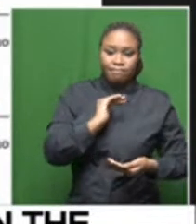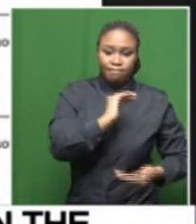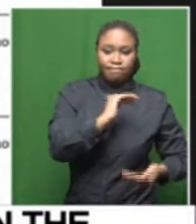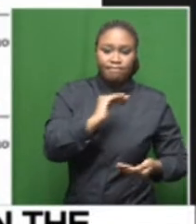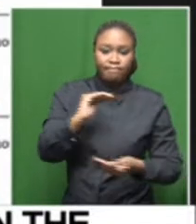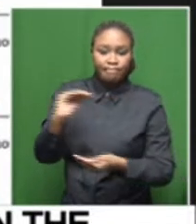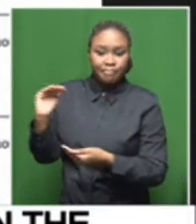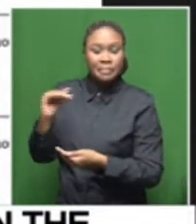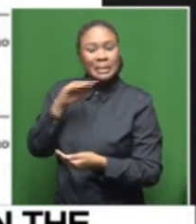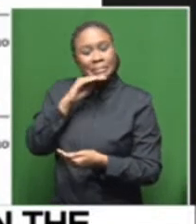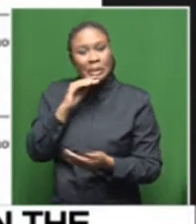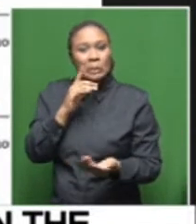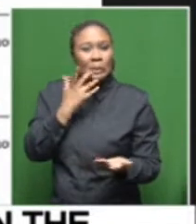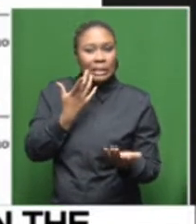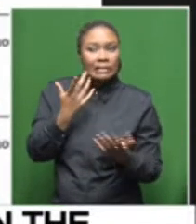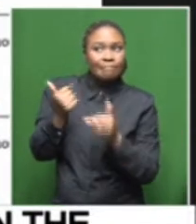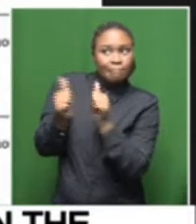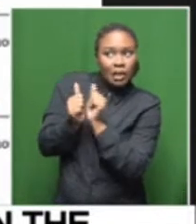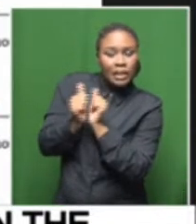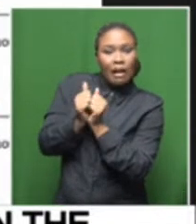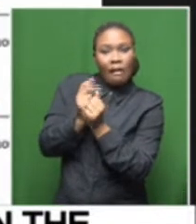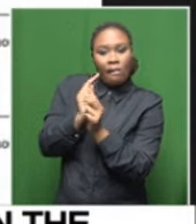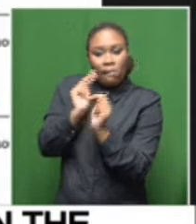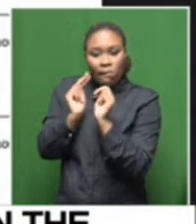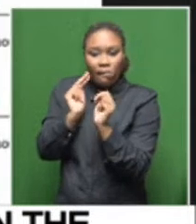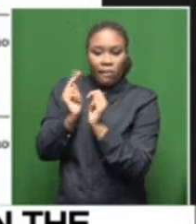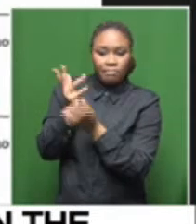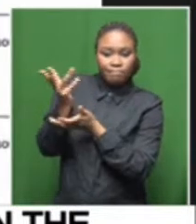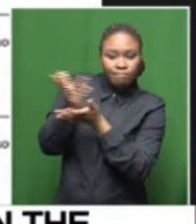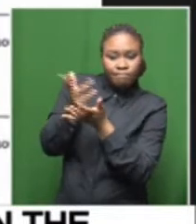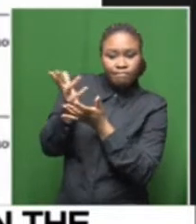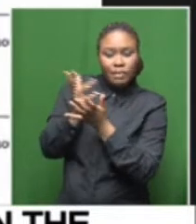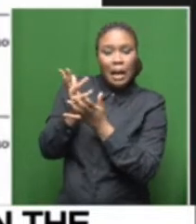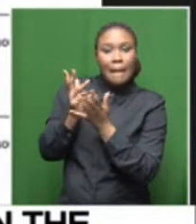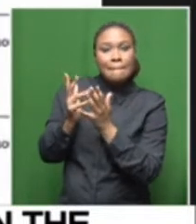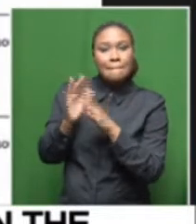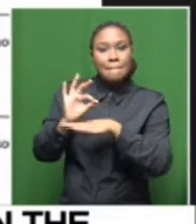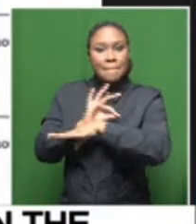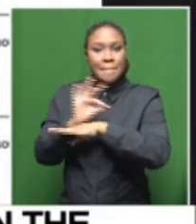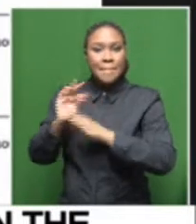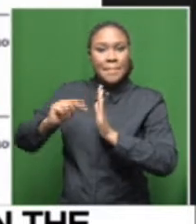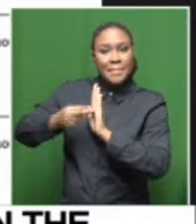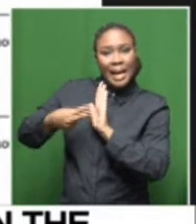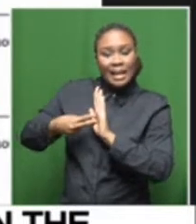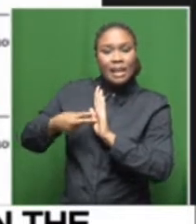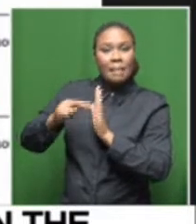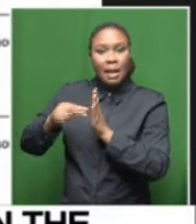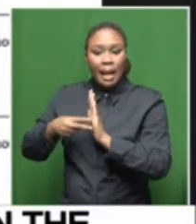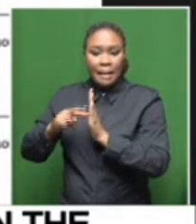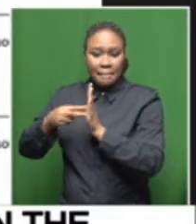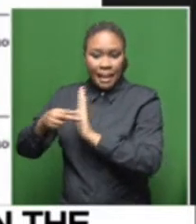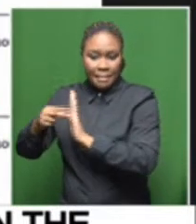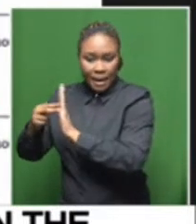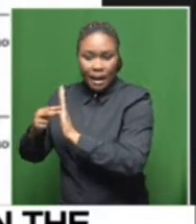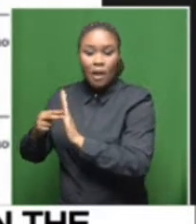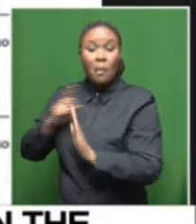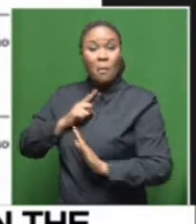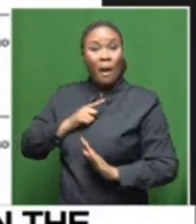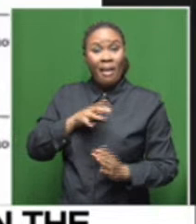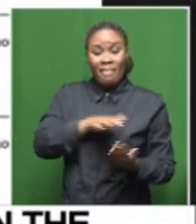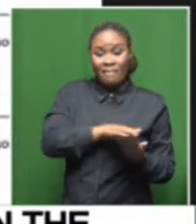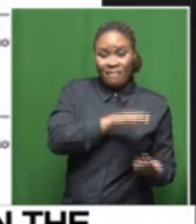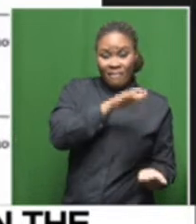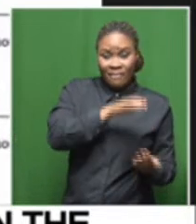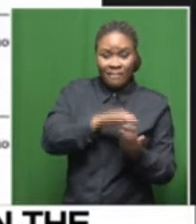with various partners, so that we could be able to plan ahead of time, so that we can be able to save those